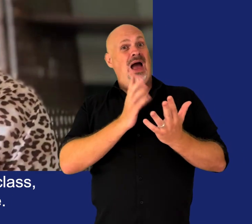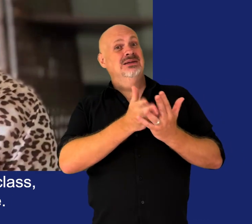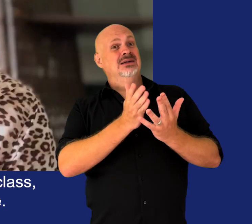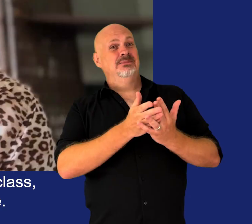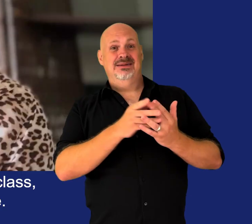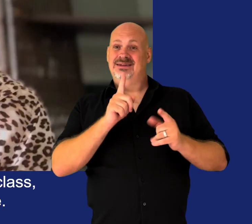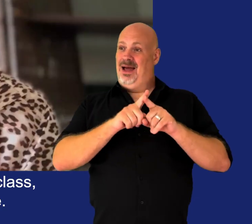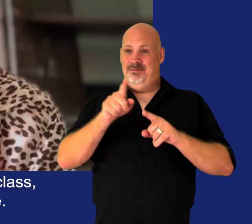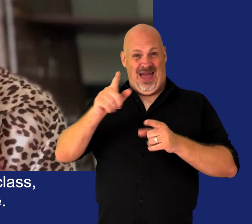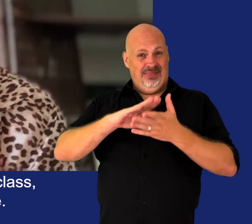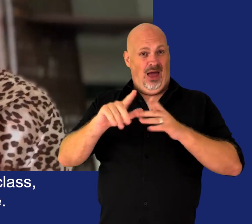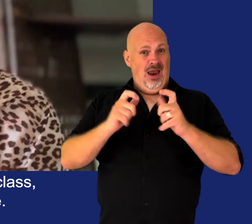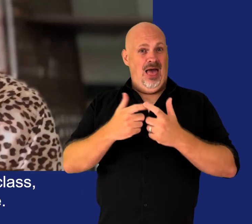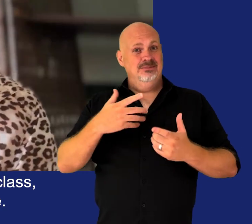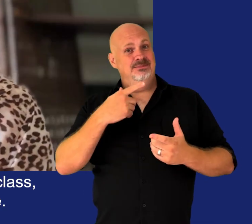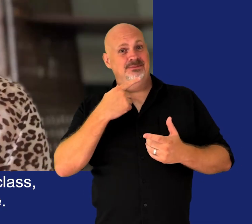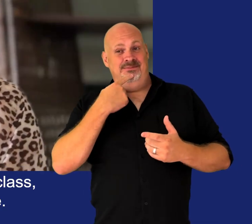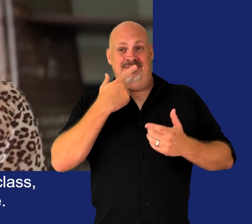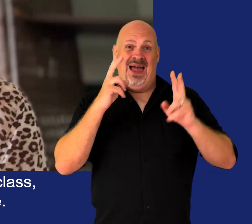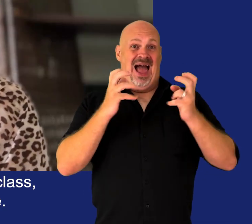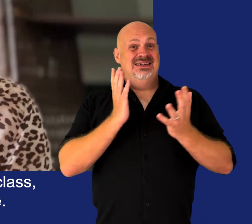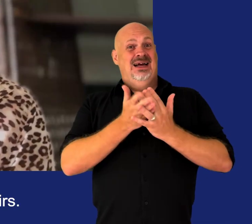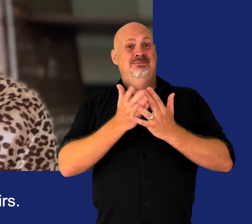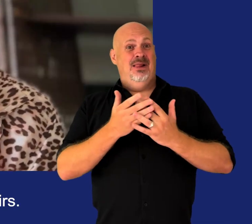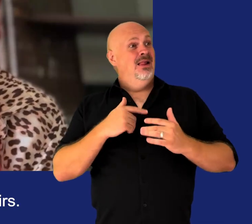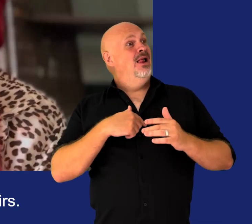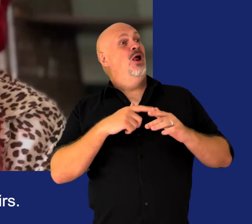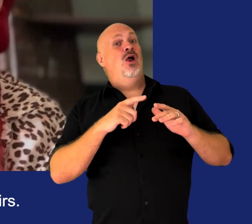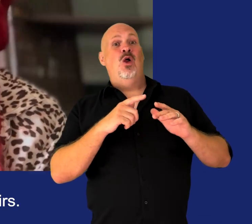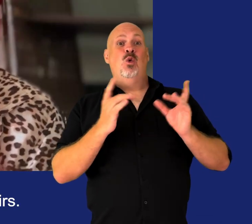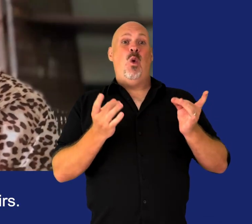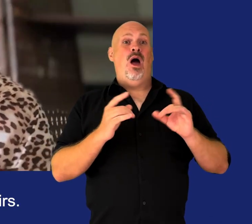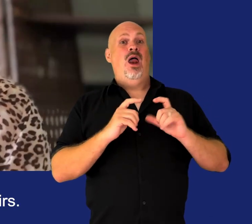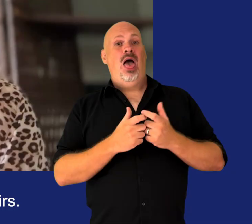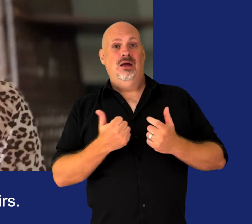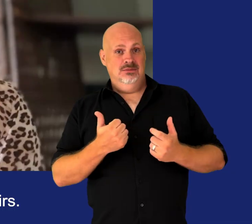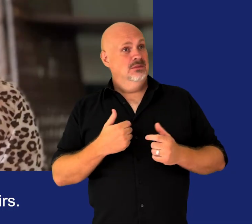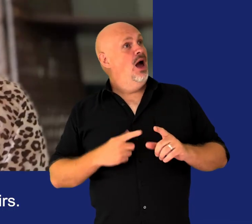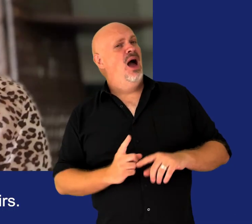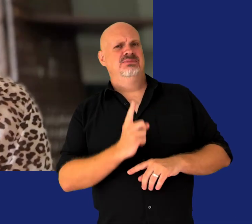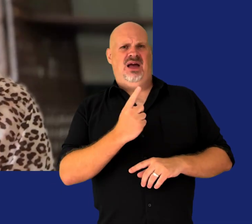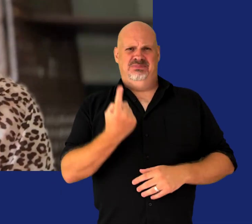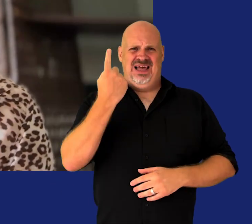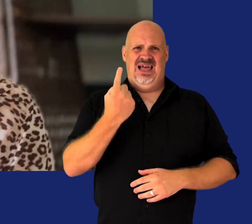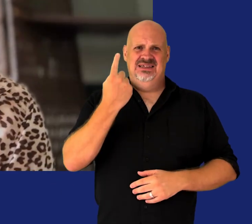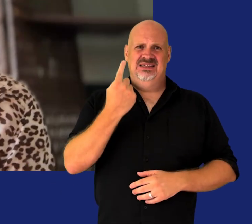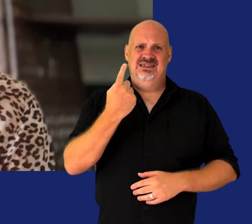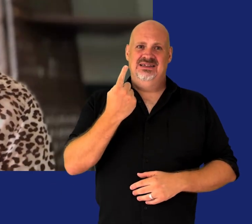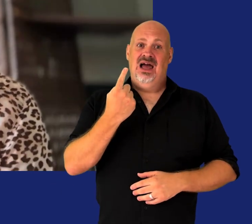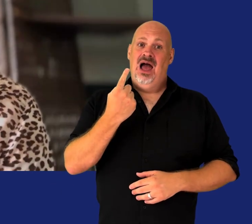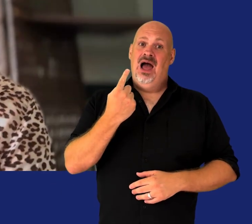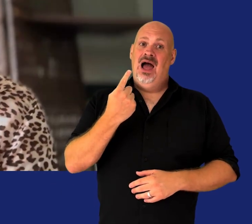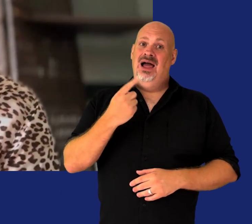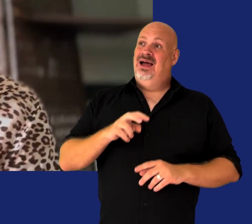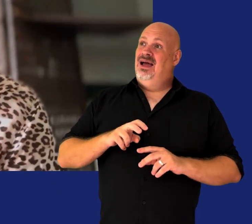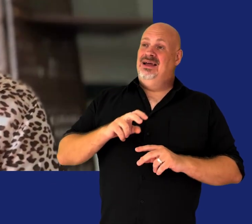word was used in Heather's class, and which was a yoga class for me. I turned up and the venue was upstairs. It might technically